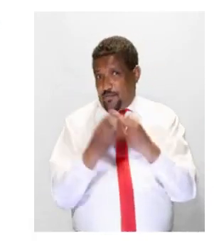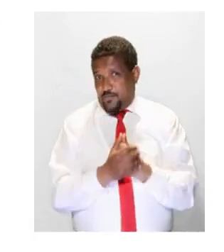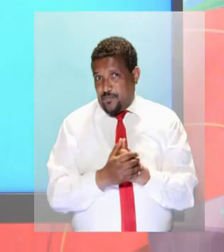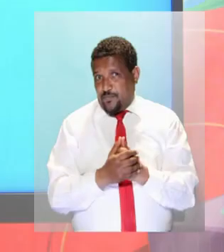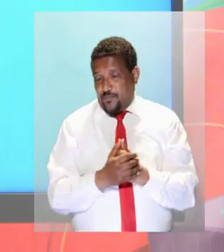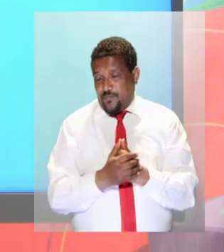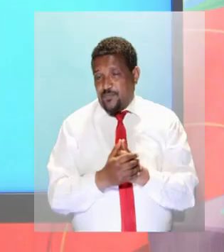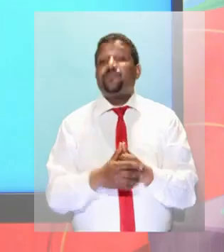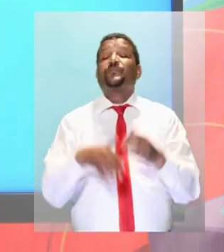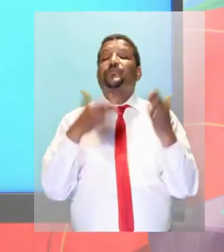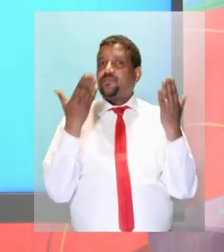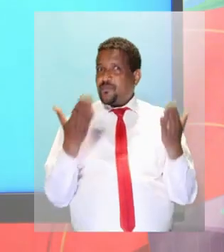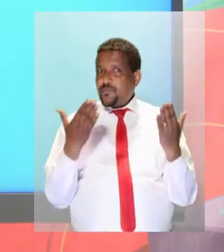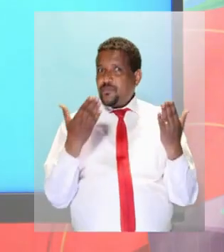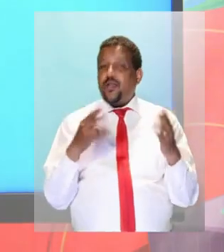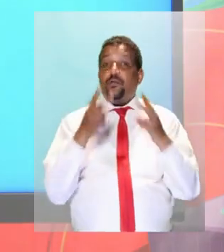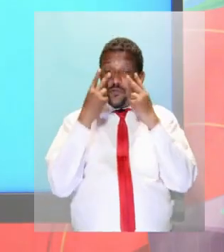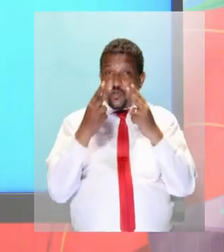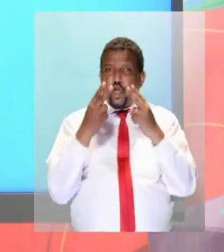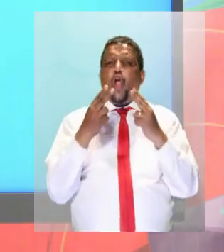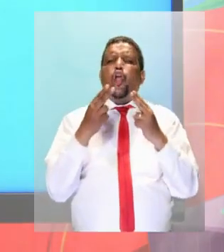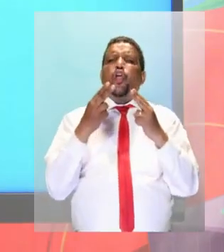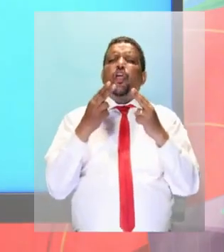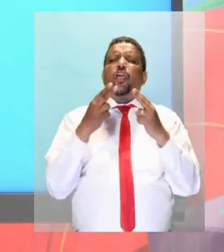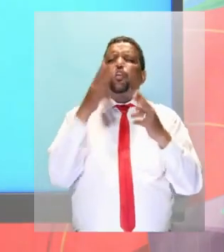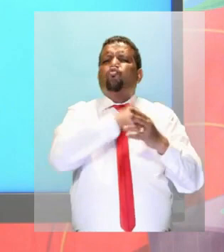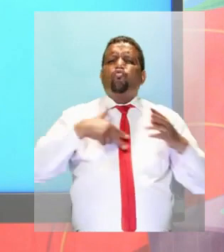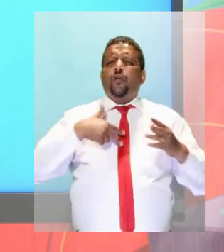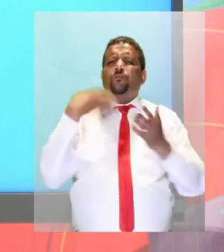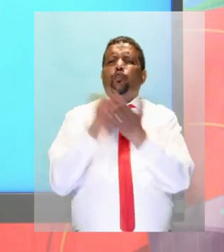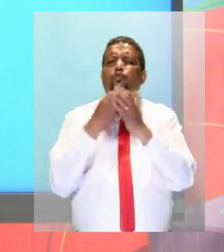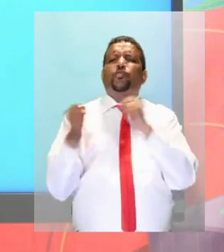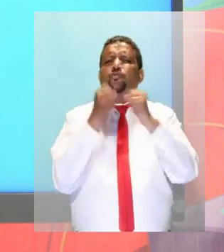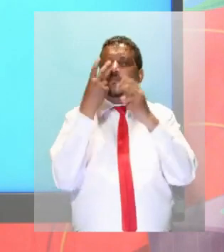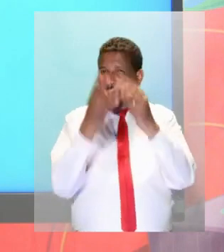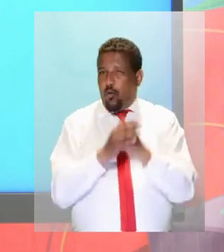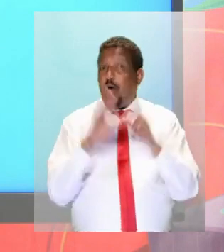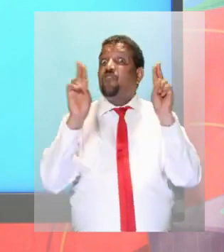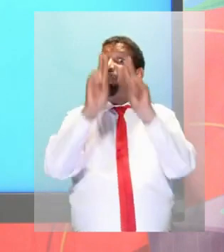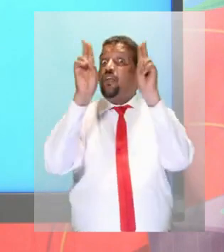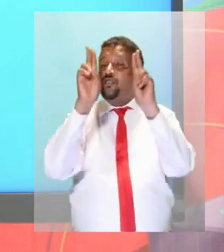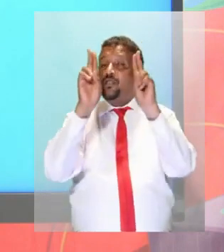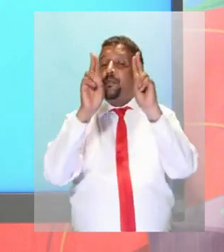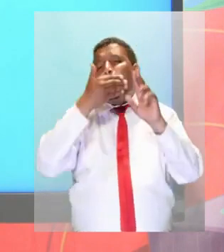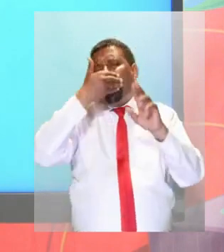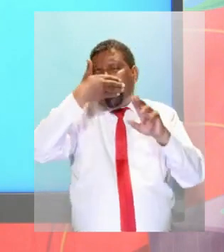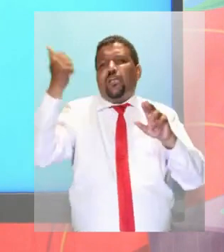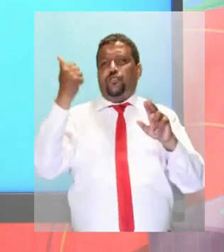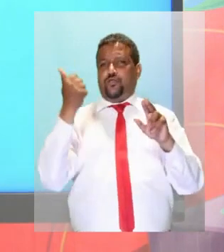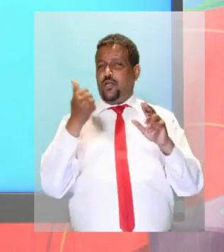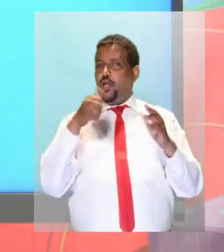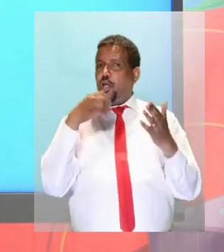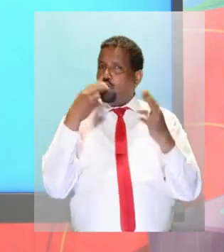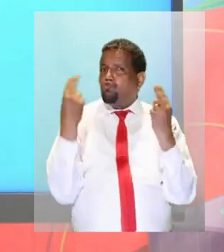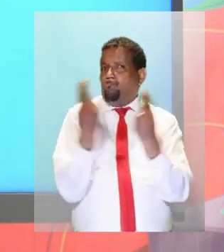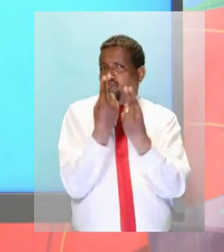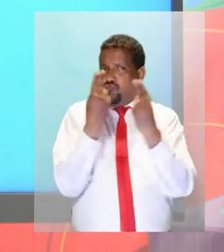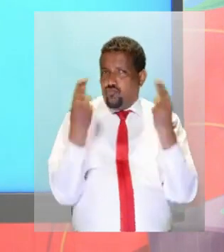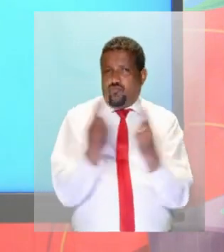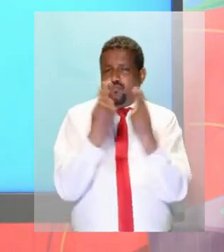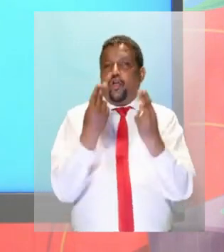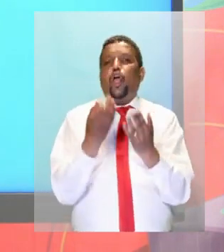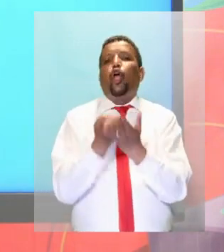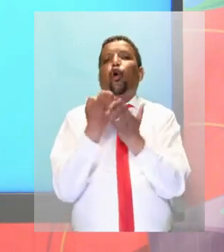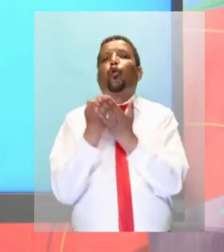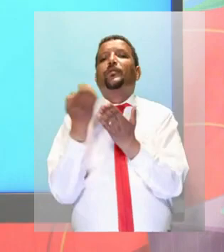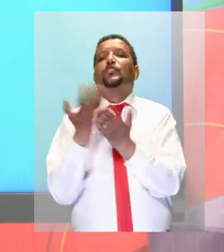Now let's see the advantage of the command economy system. There is best utilization of economic resources under the